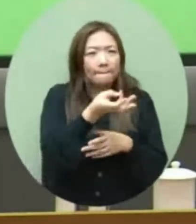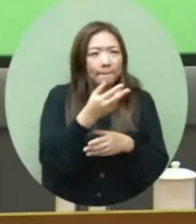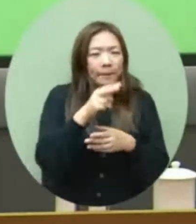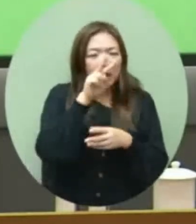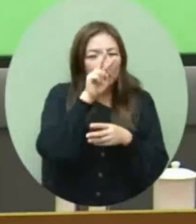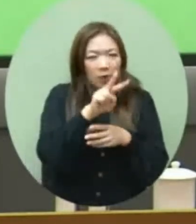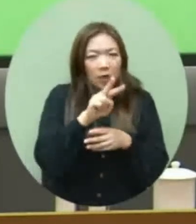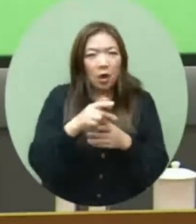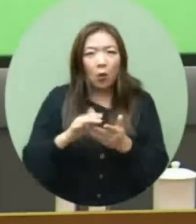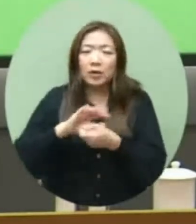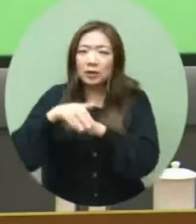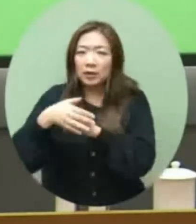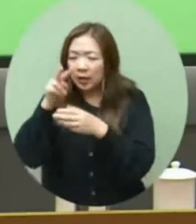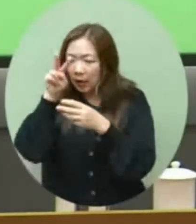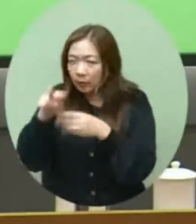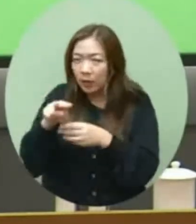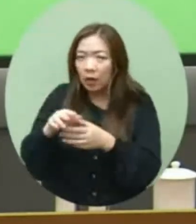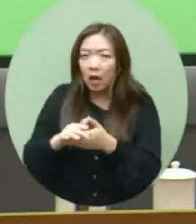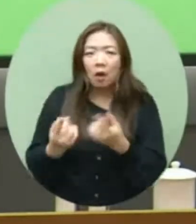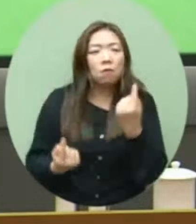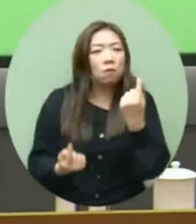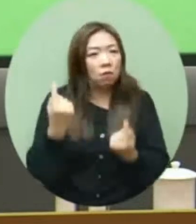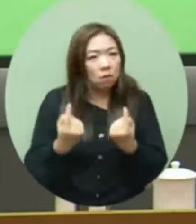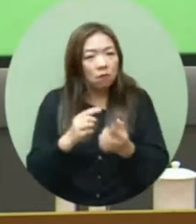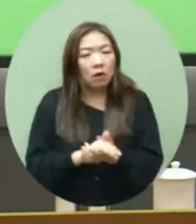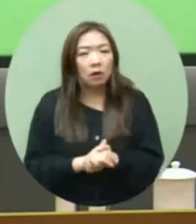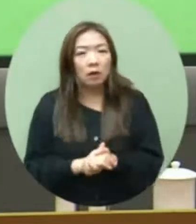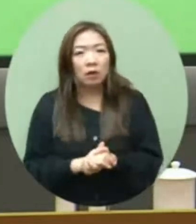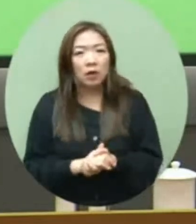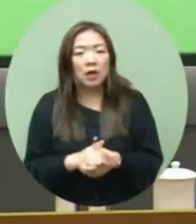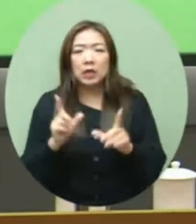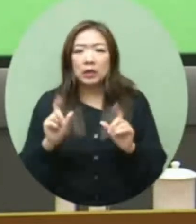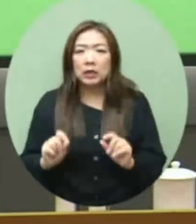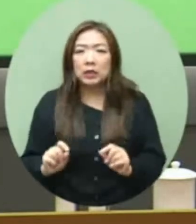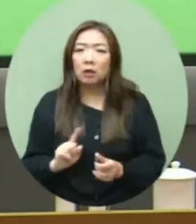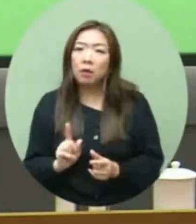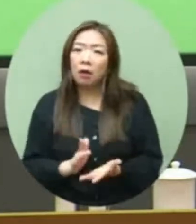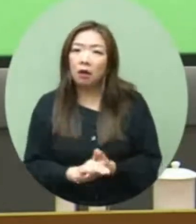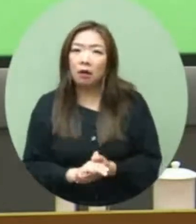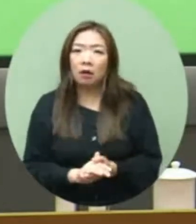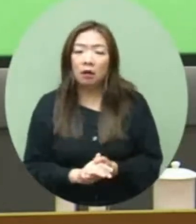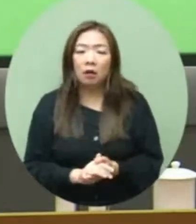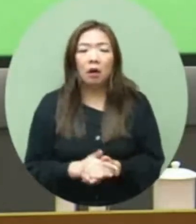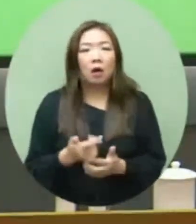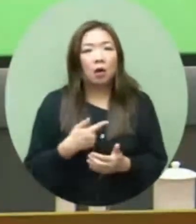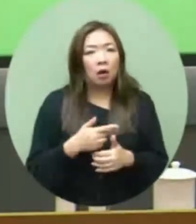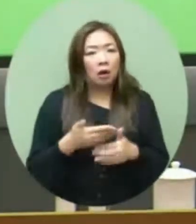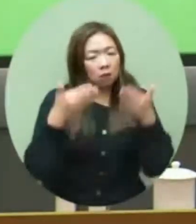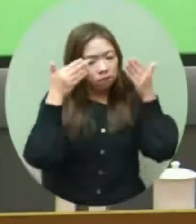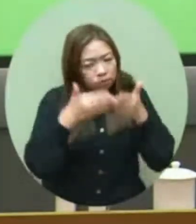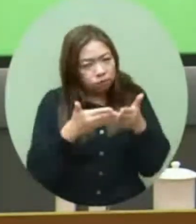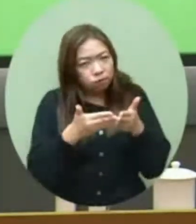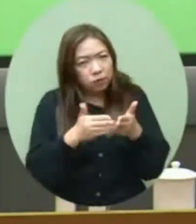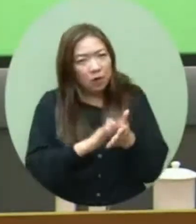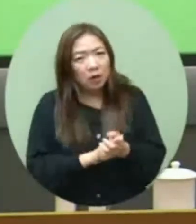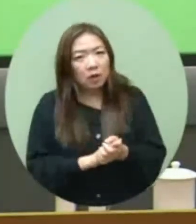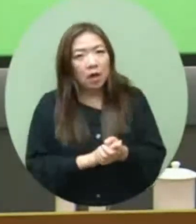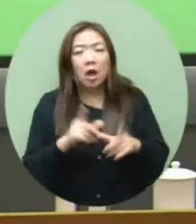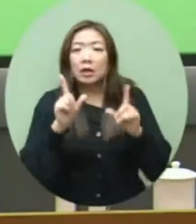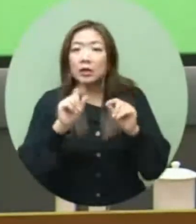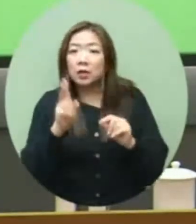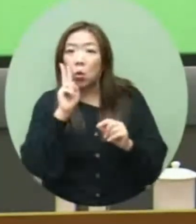We also talk about the relationship between macro and micro concerns. What does it mean?